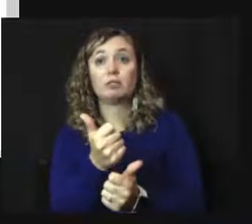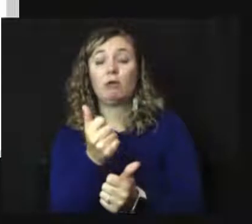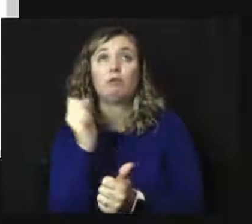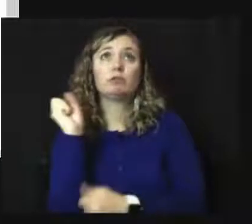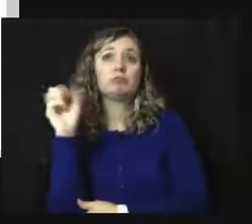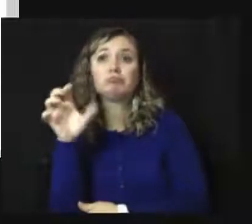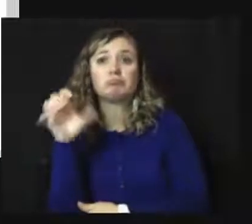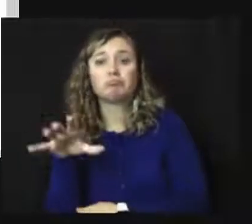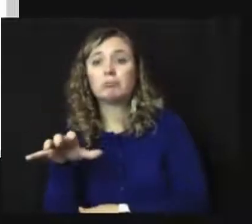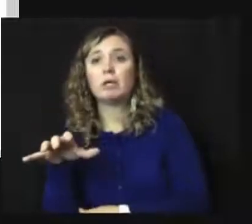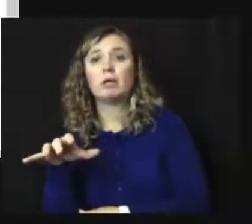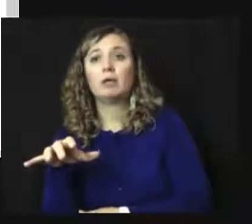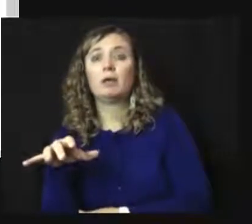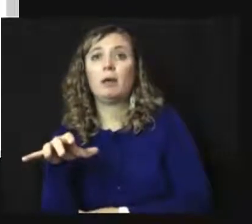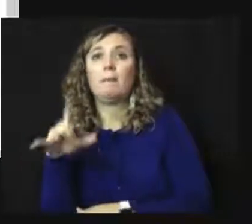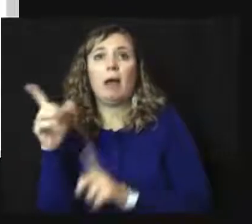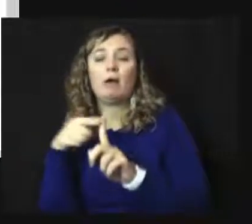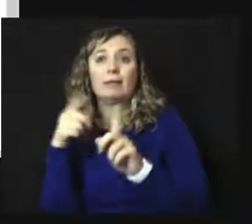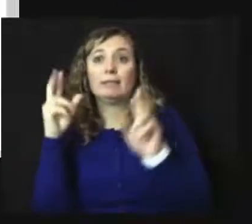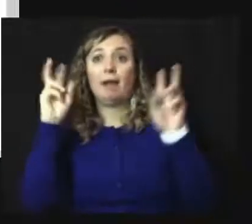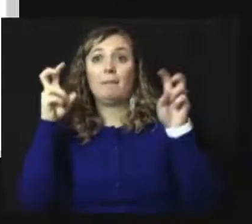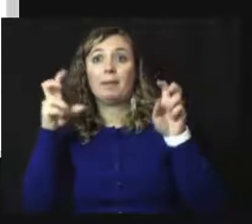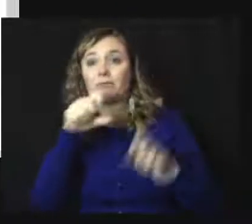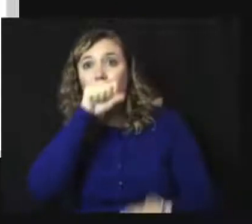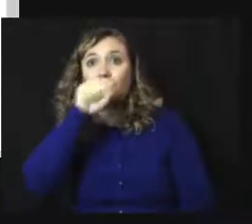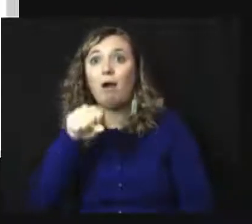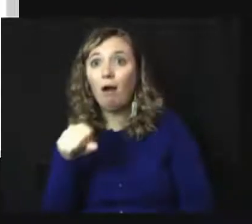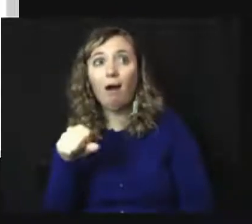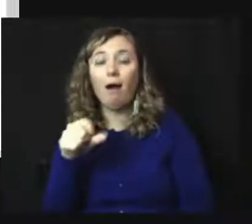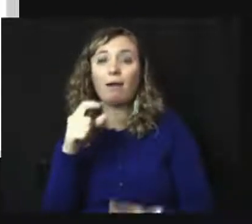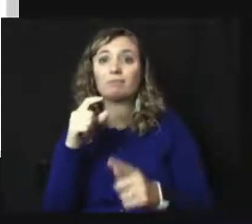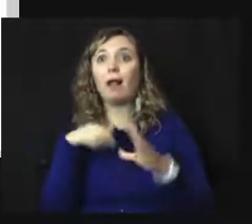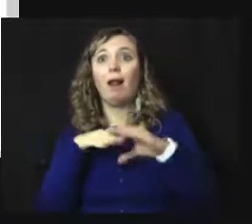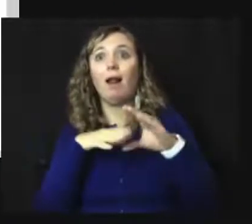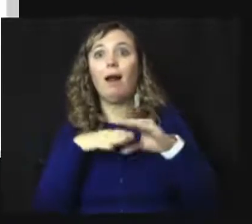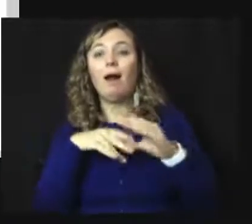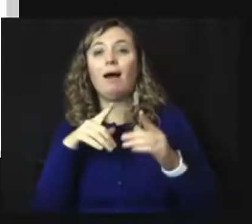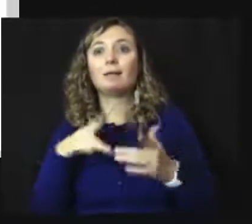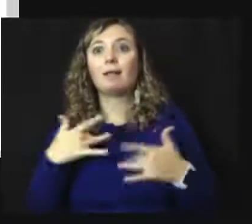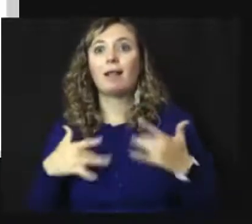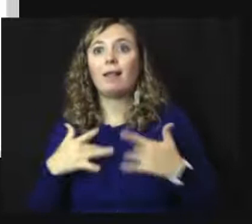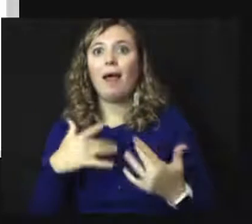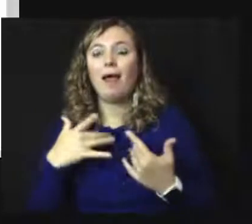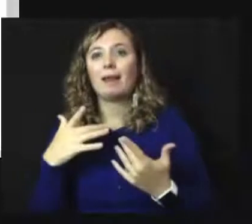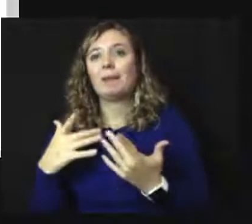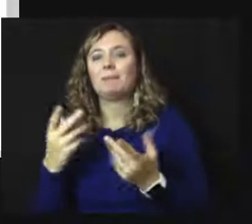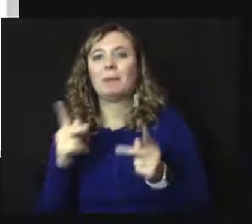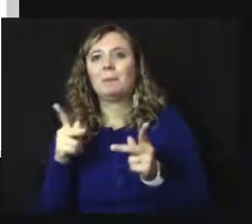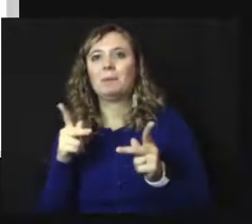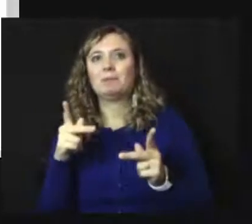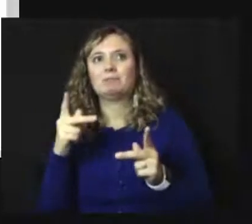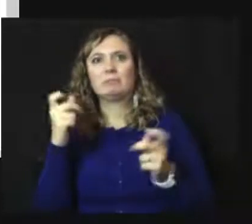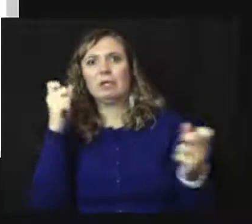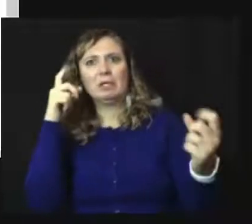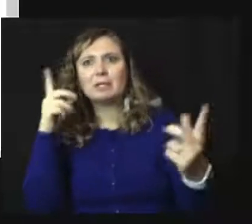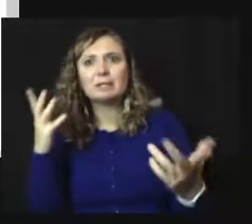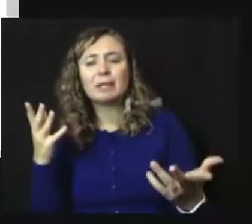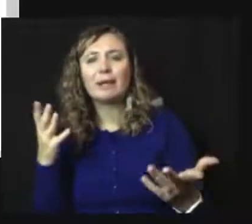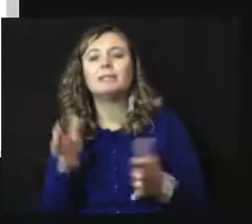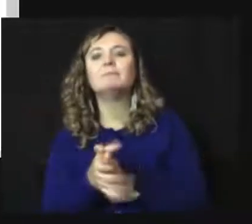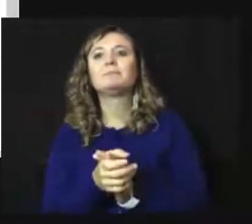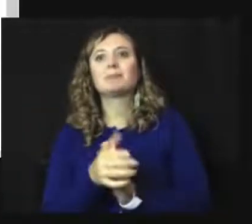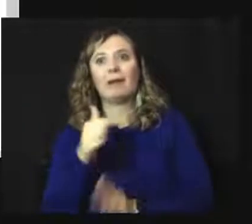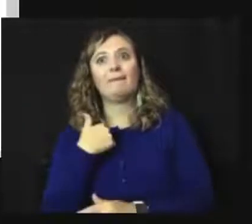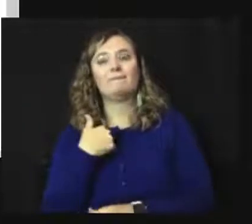particular topic that you just absolutely love and you can't stop talking about it and get really excited and then nobody understands what you're saying. I have that all